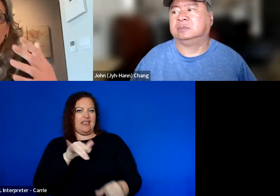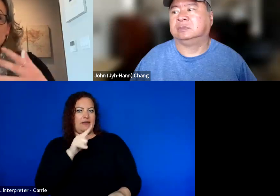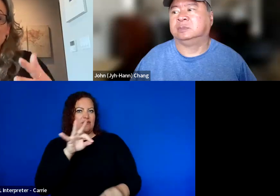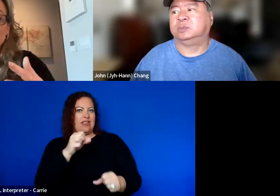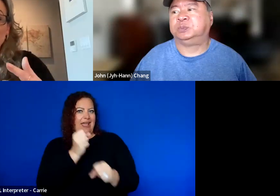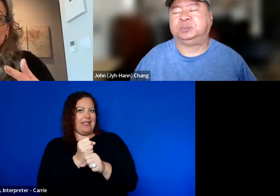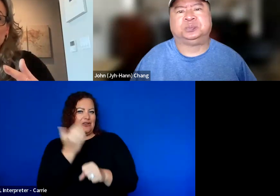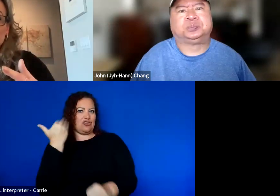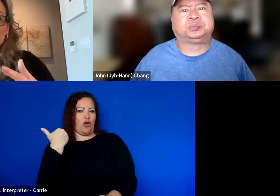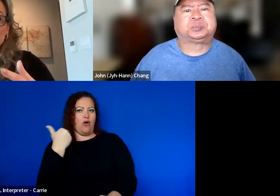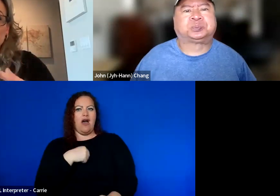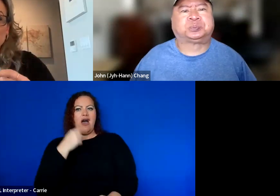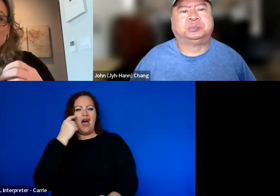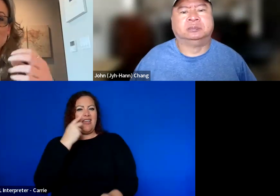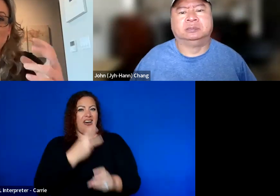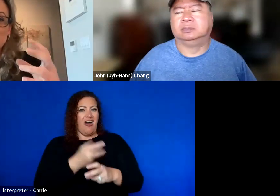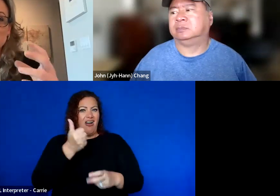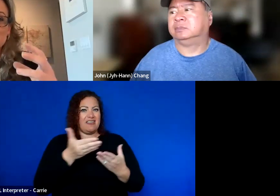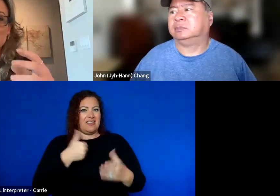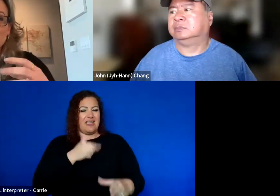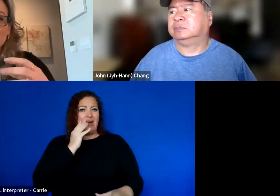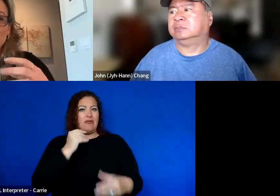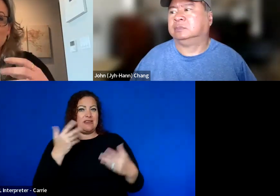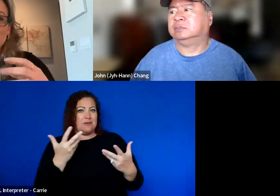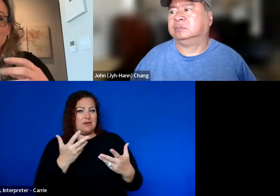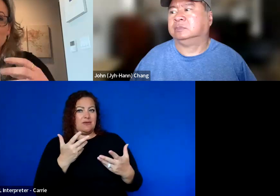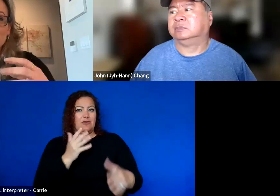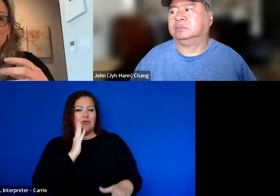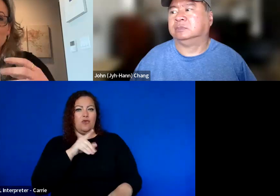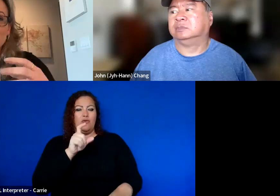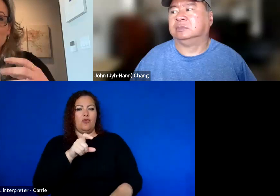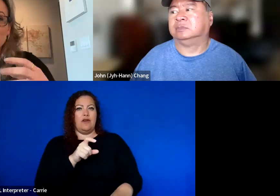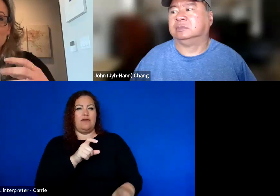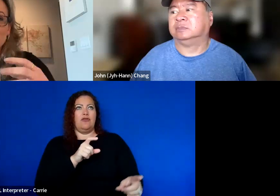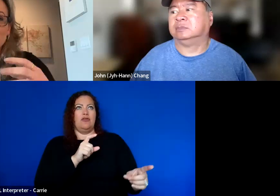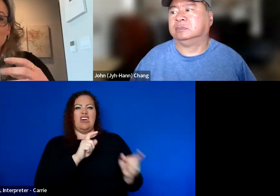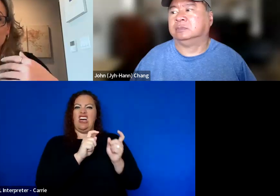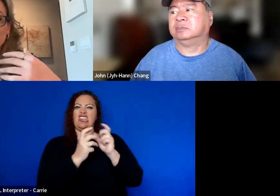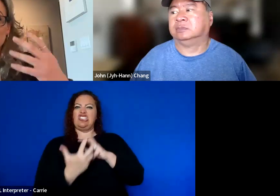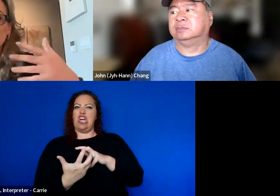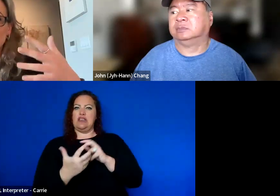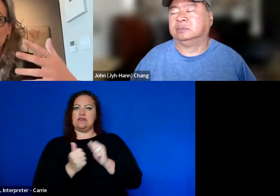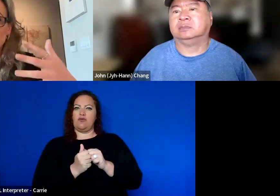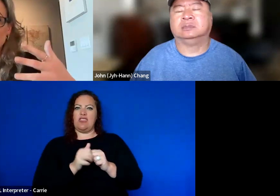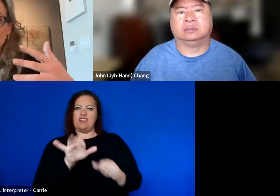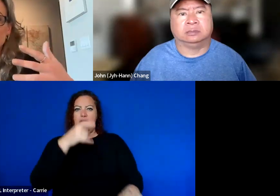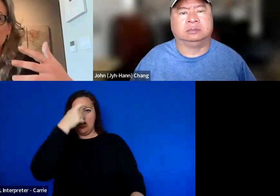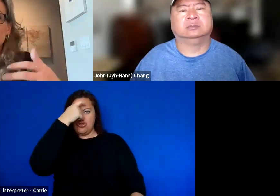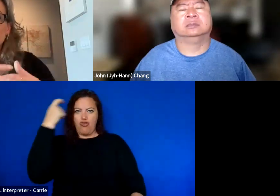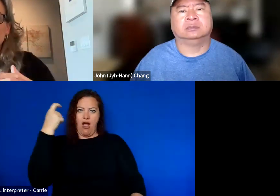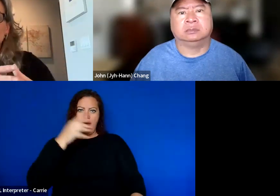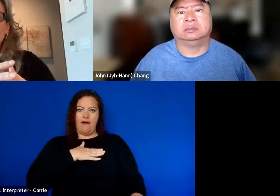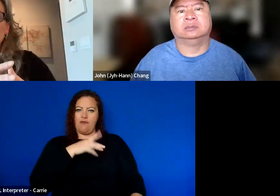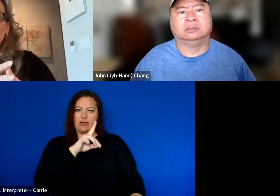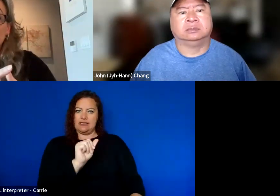that the hardest thing I'd ever have to go through was adapting or adjusting to the trauma of my disability in